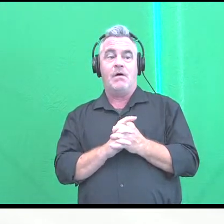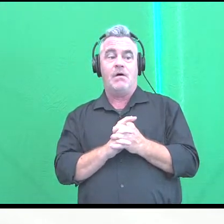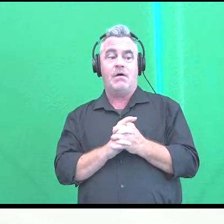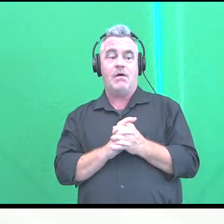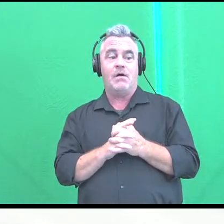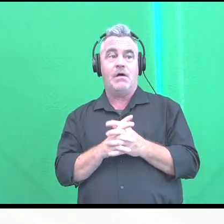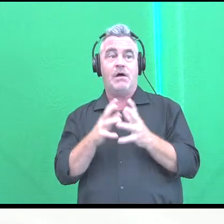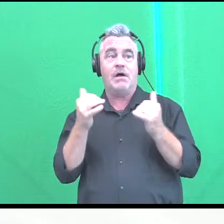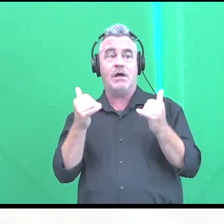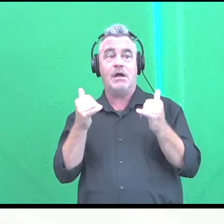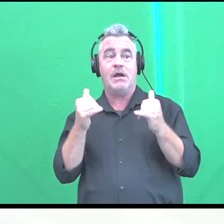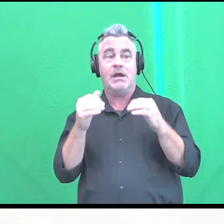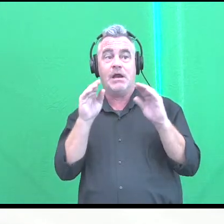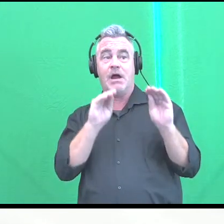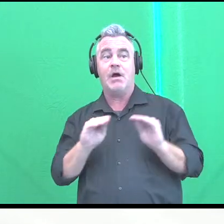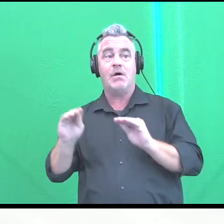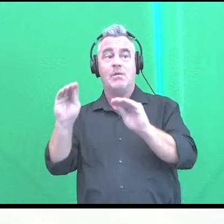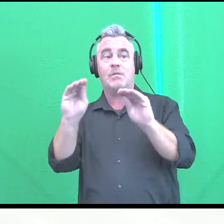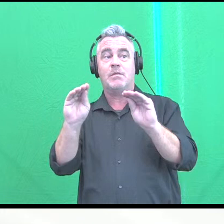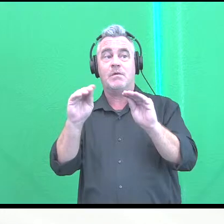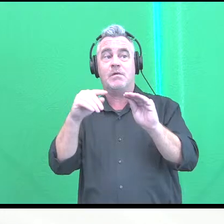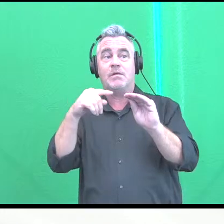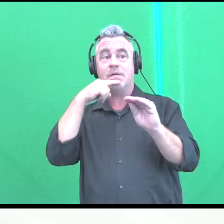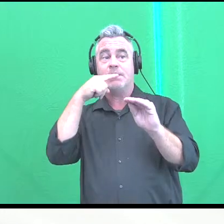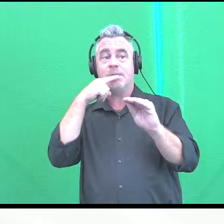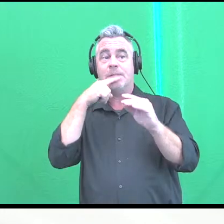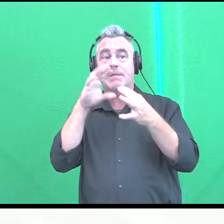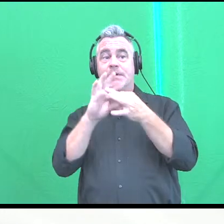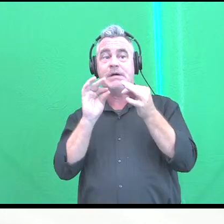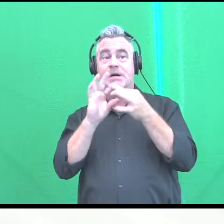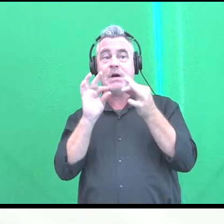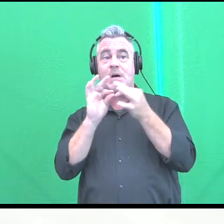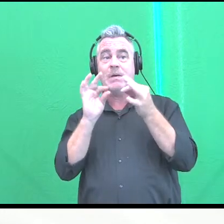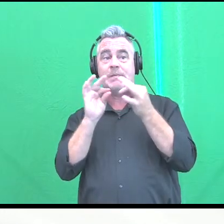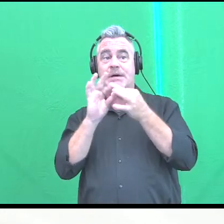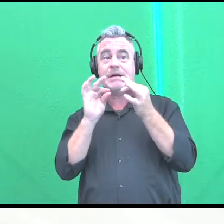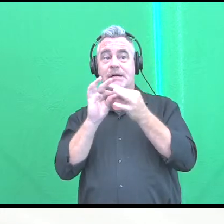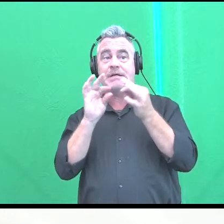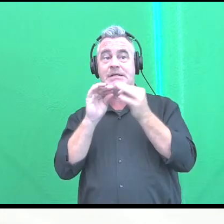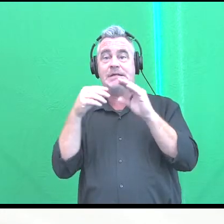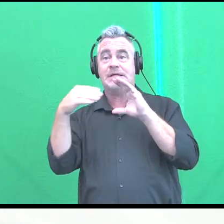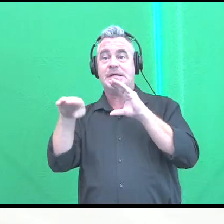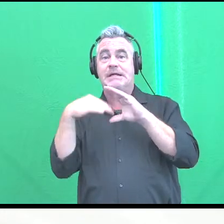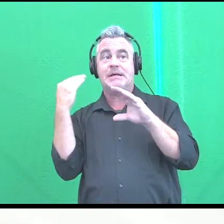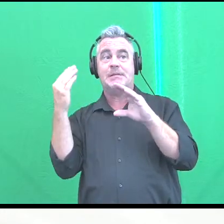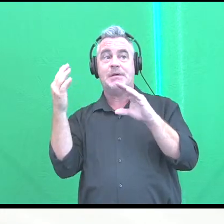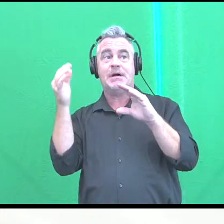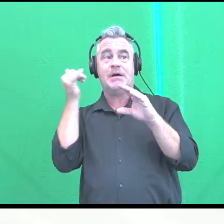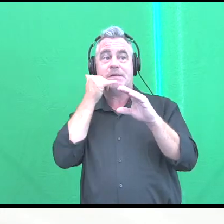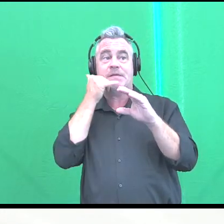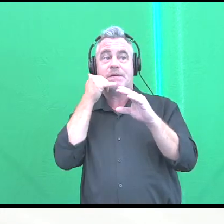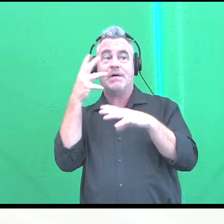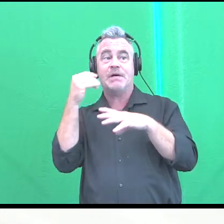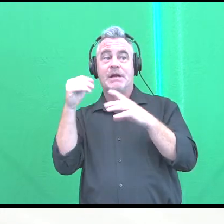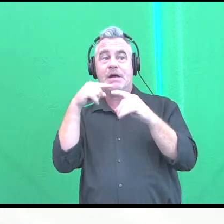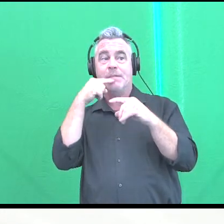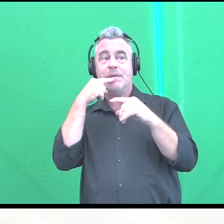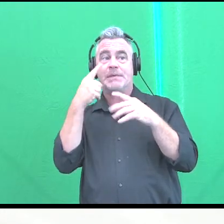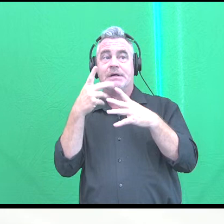All right, now we'll move to public comments. We're going to take email comments, telephonic comments, and then public